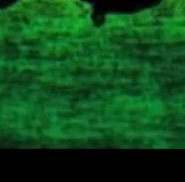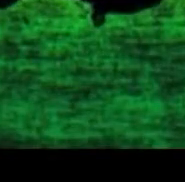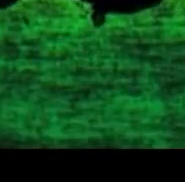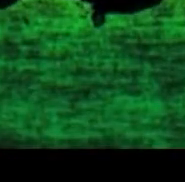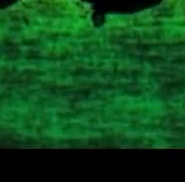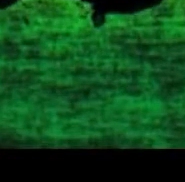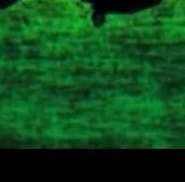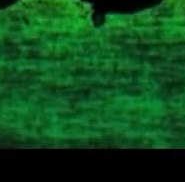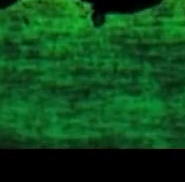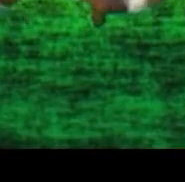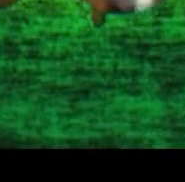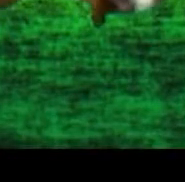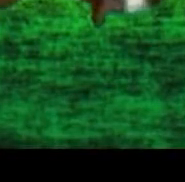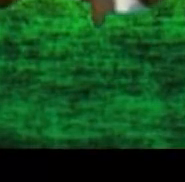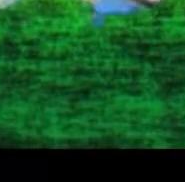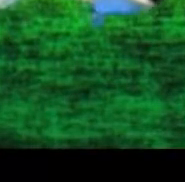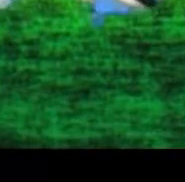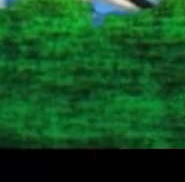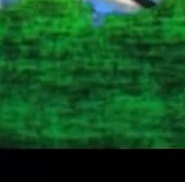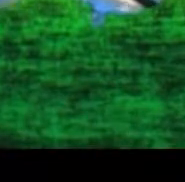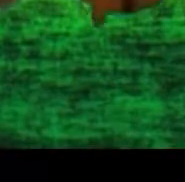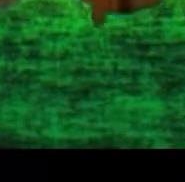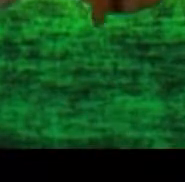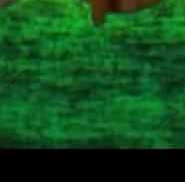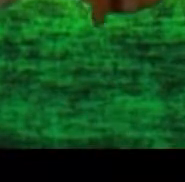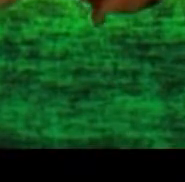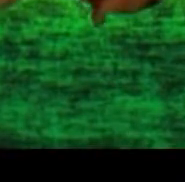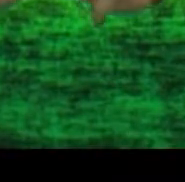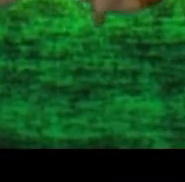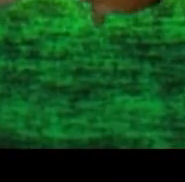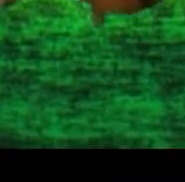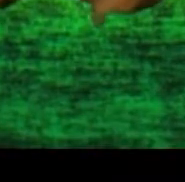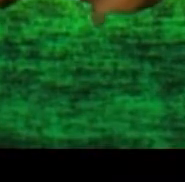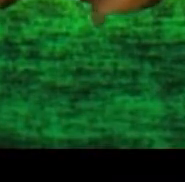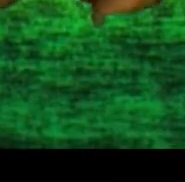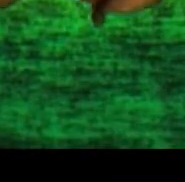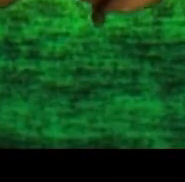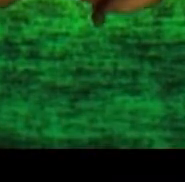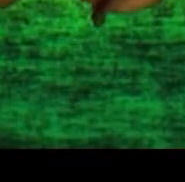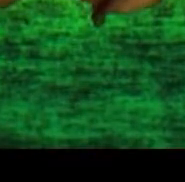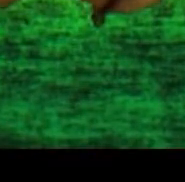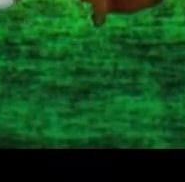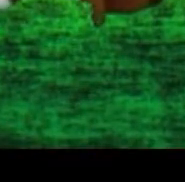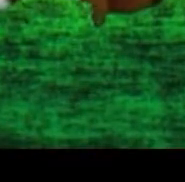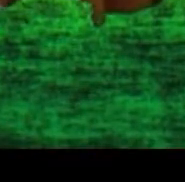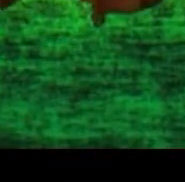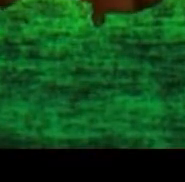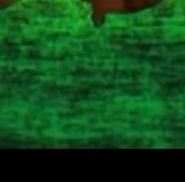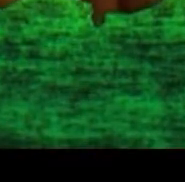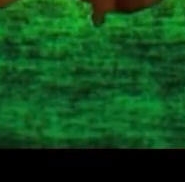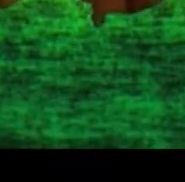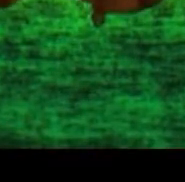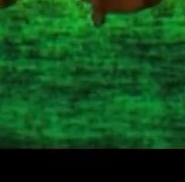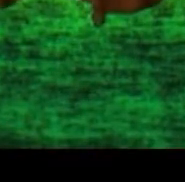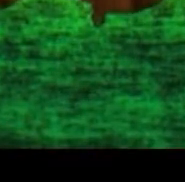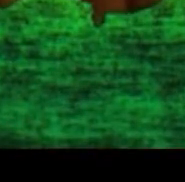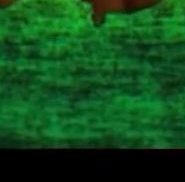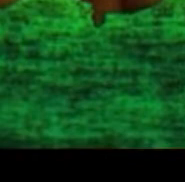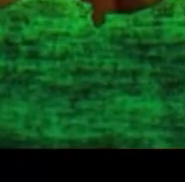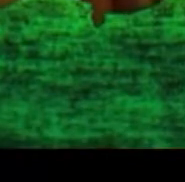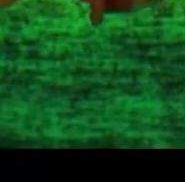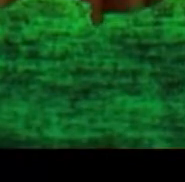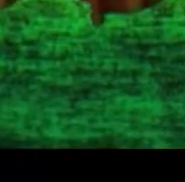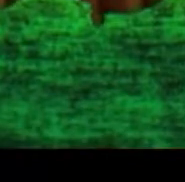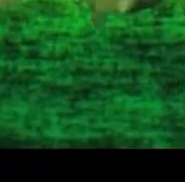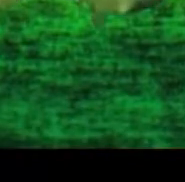Embakasi utawala tuko locked ungem utanyaururu kasuku massive jeshi ya nyeri kwa maua na kura kwa locked mbaya kigumu ward na ambao wote wako ndani